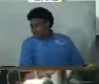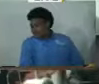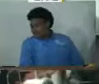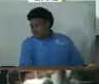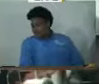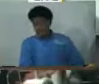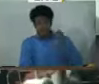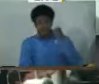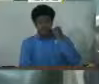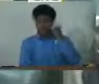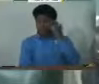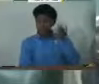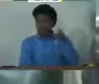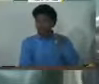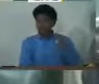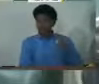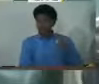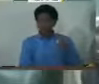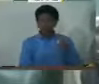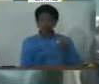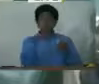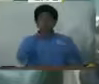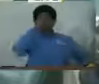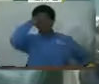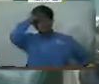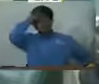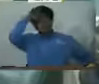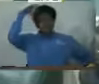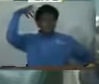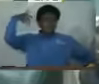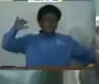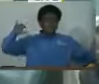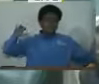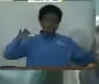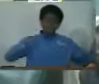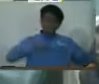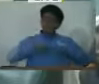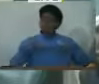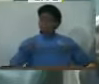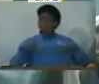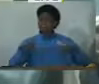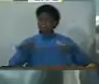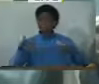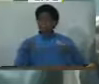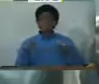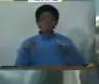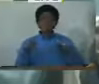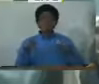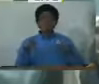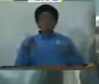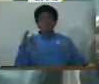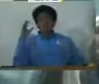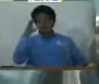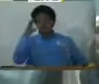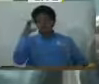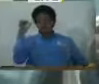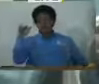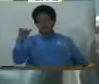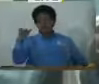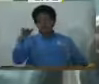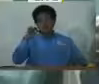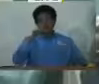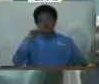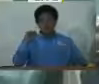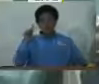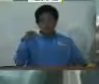If it is that it is understood, but yet the path is still pursued, then we can only say it